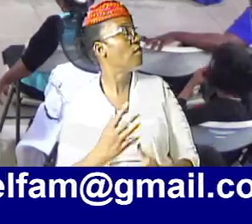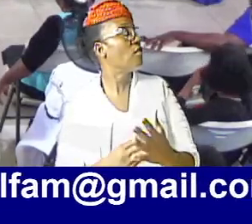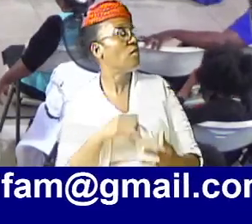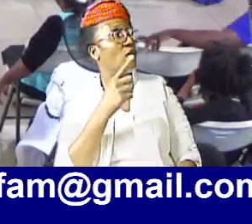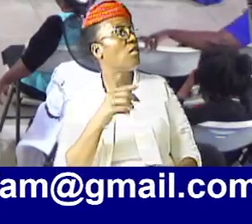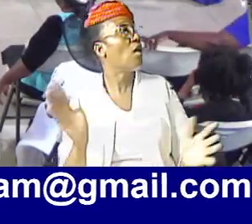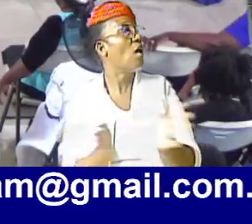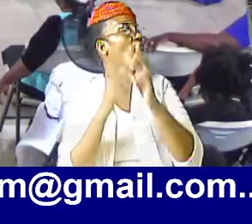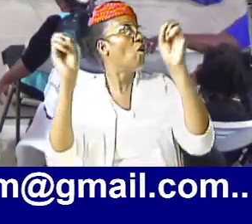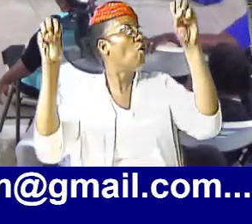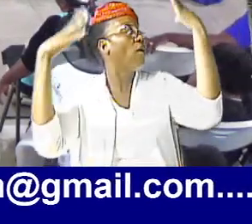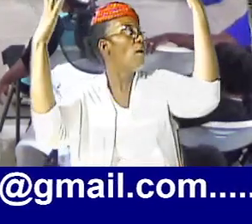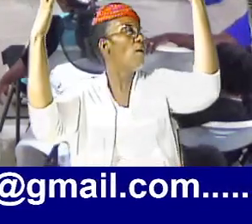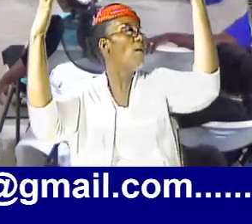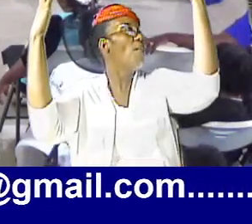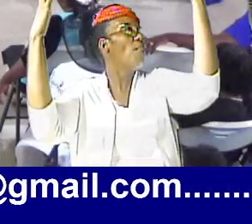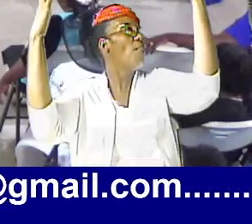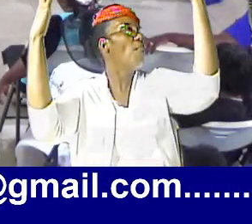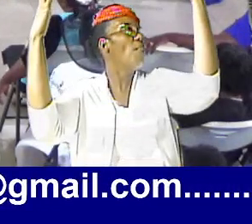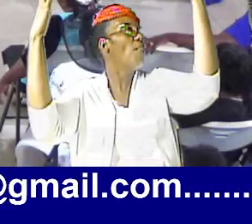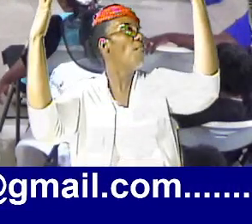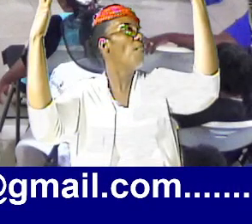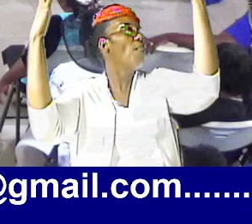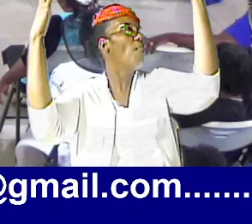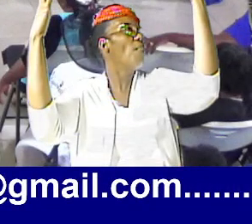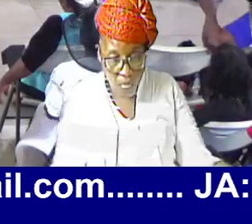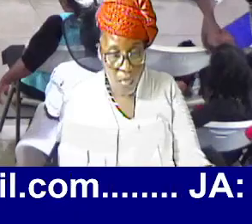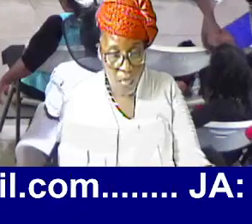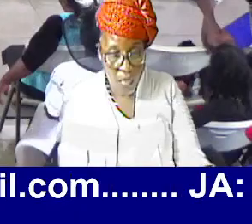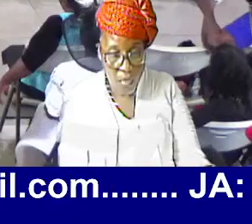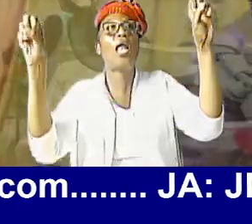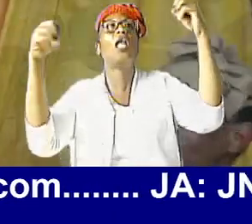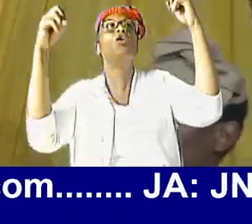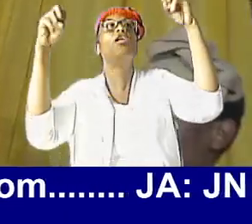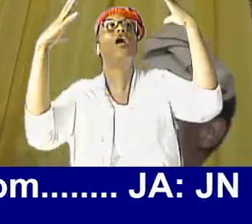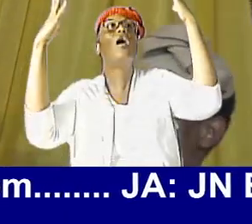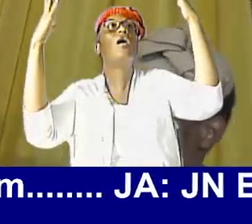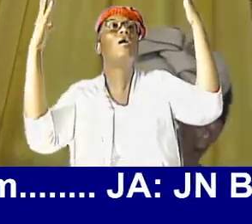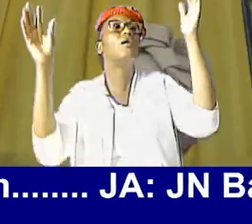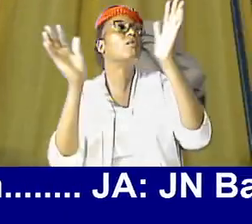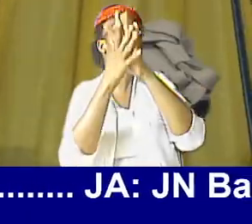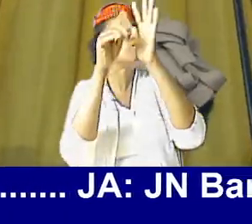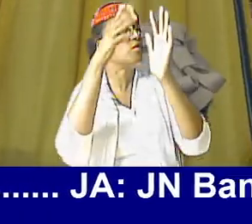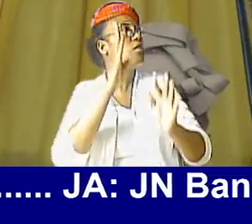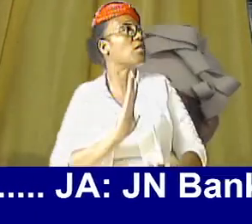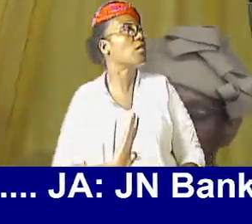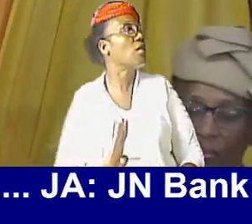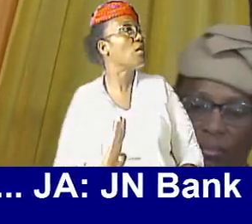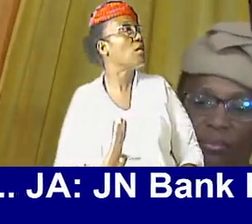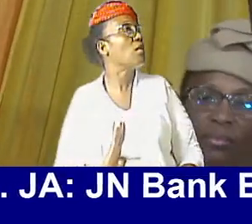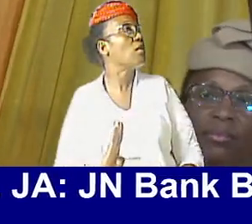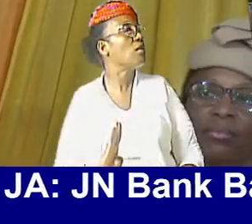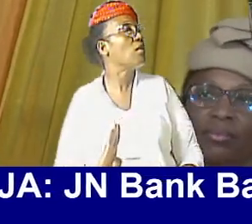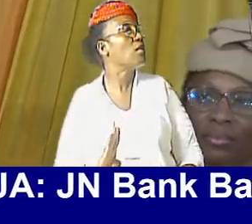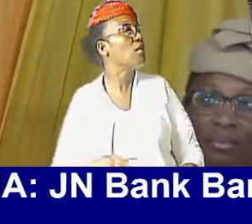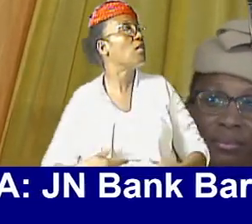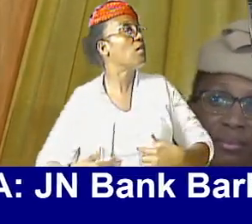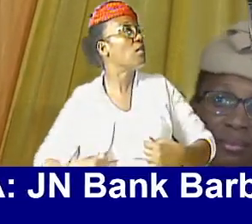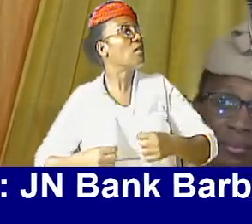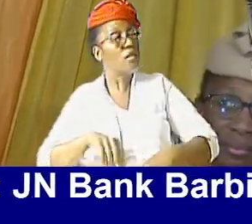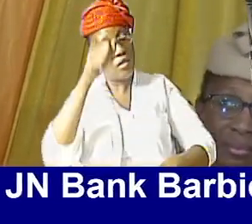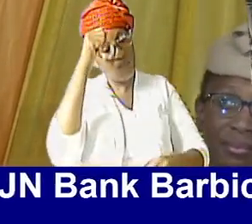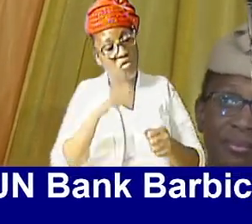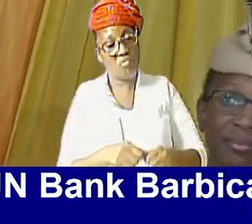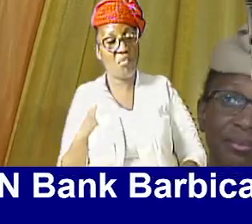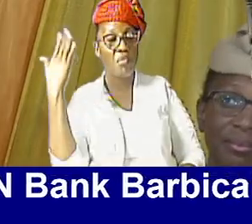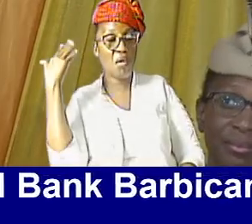Somebody say hallelujah. Somebody say hallelujah. Praise God. Praise God. I'm going to cut my testimony short. I